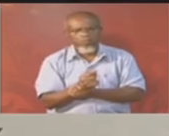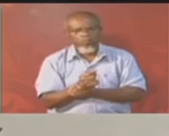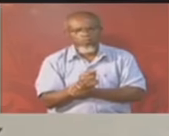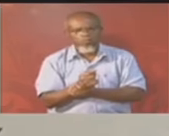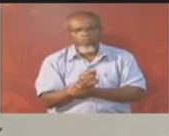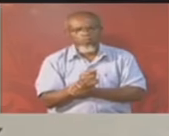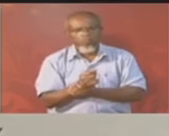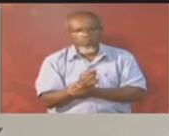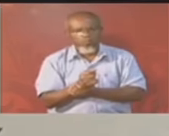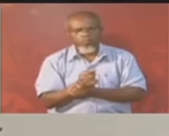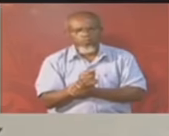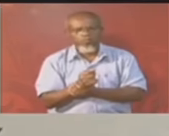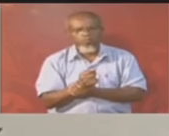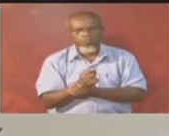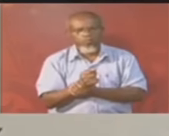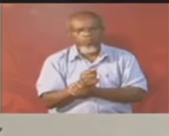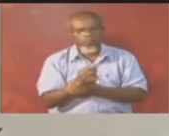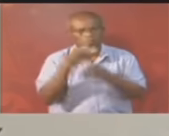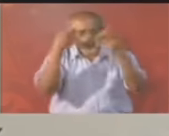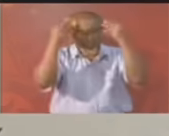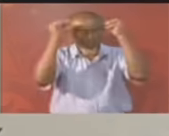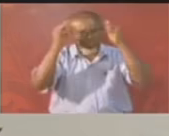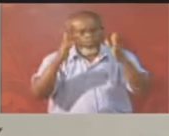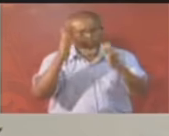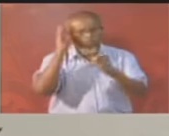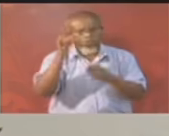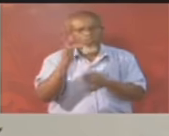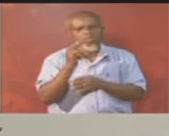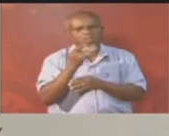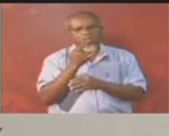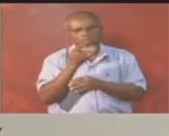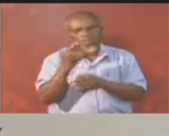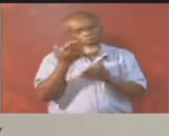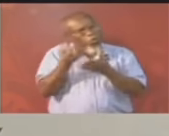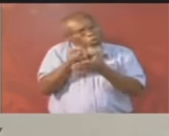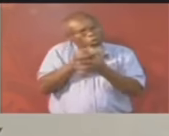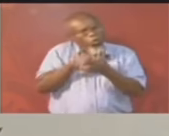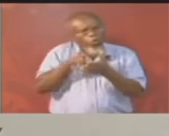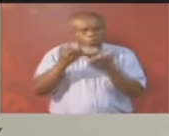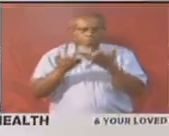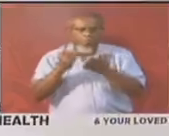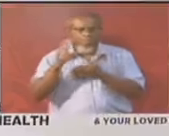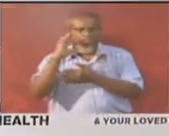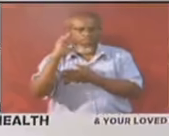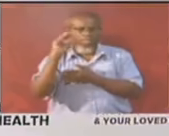then that announcement will be made either by the minister himself or by the chief medical officer.